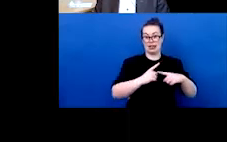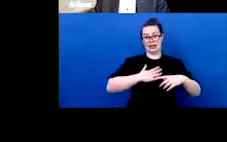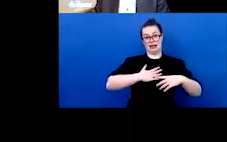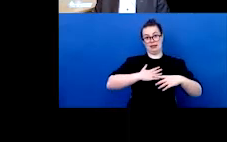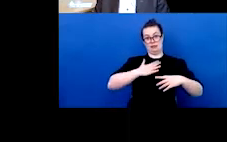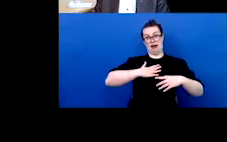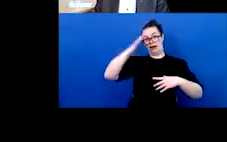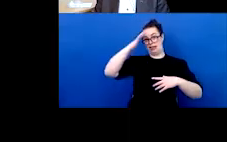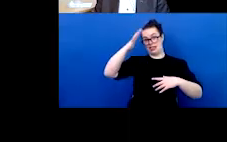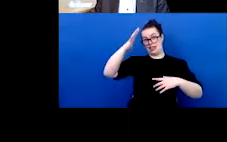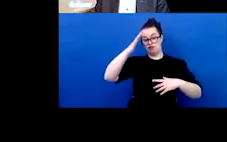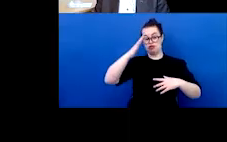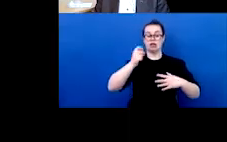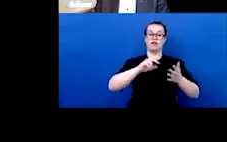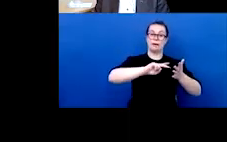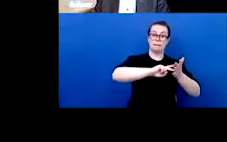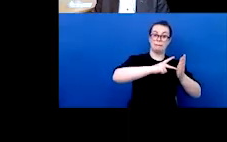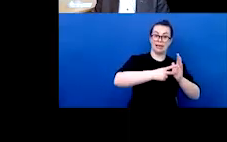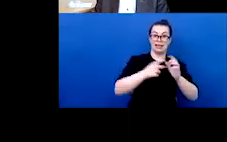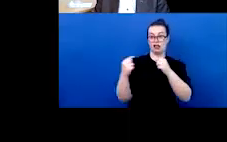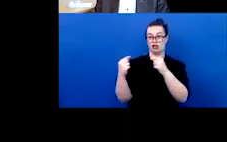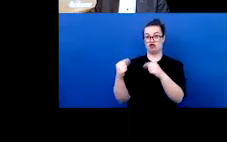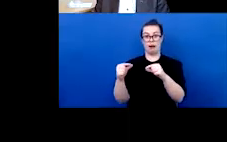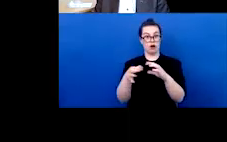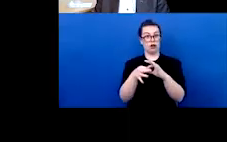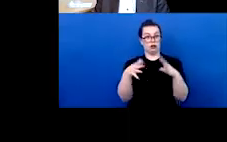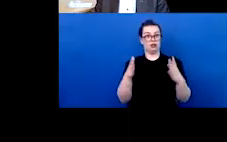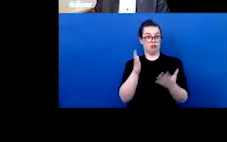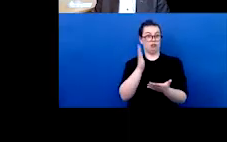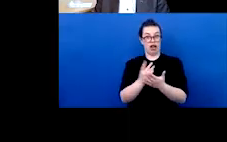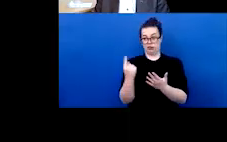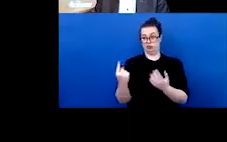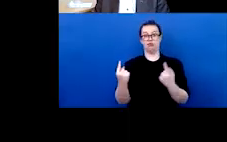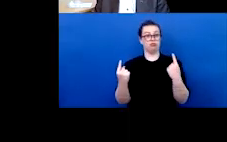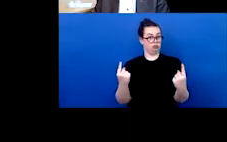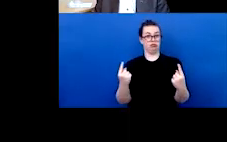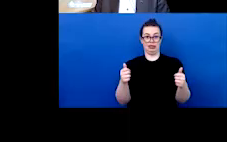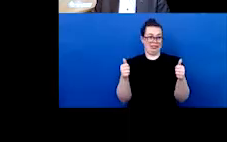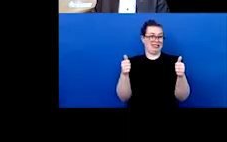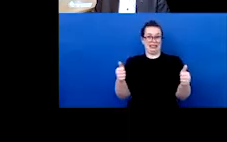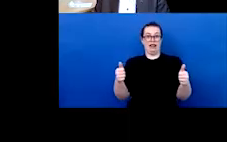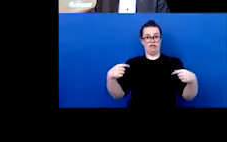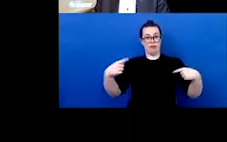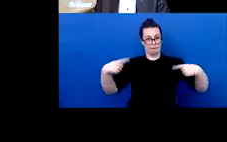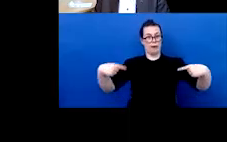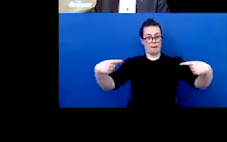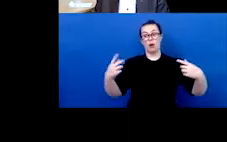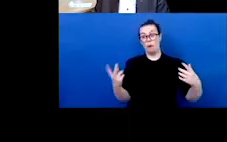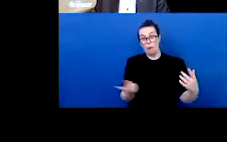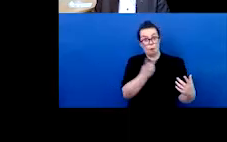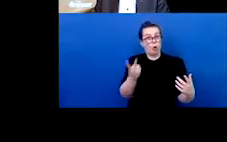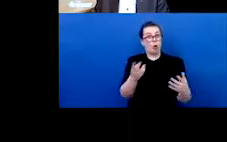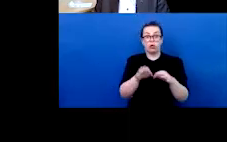are autonomous parallel components. So both contribute information that's relevant for interpretation, which